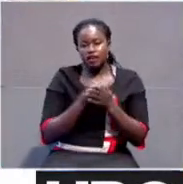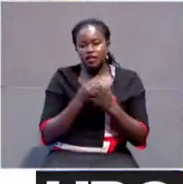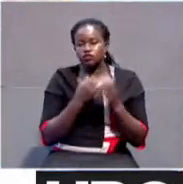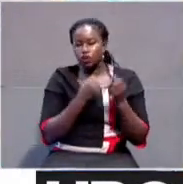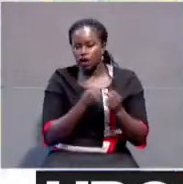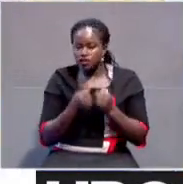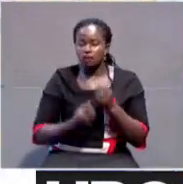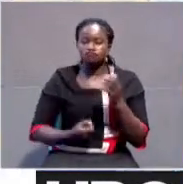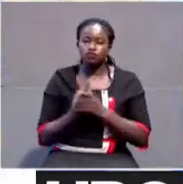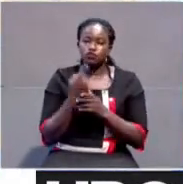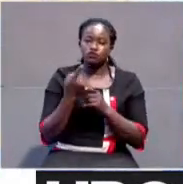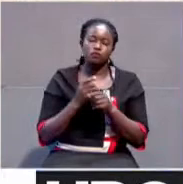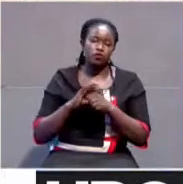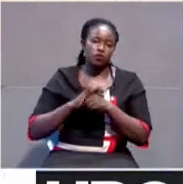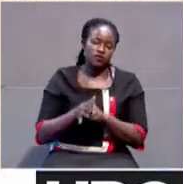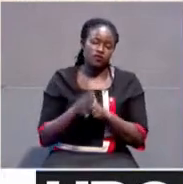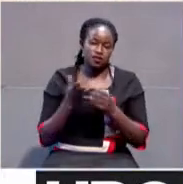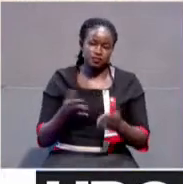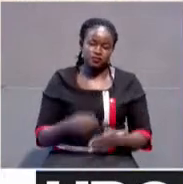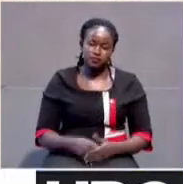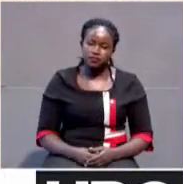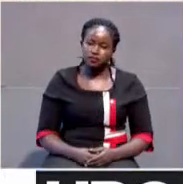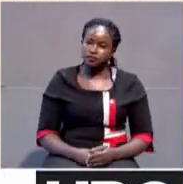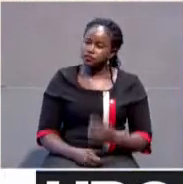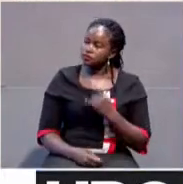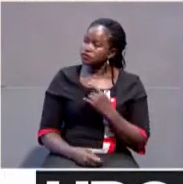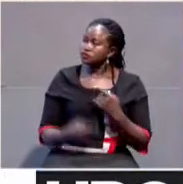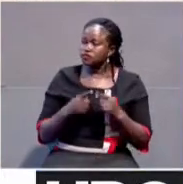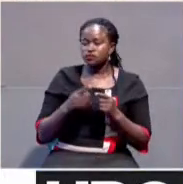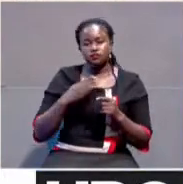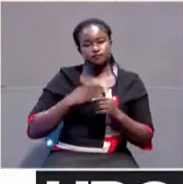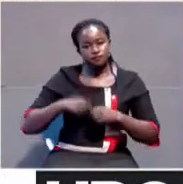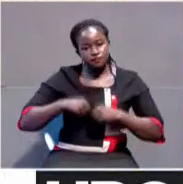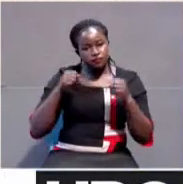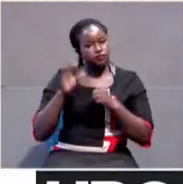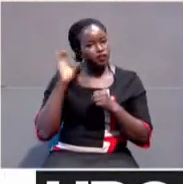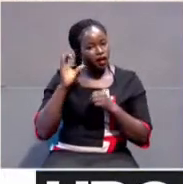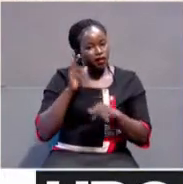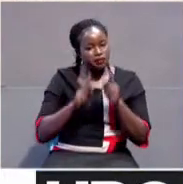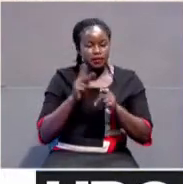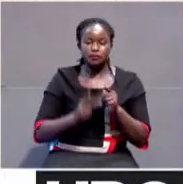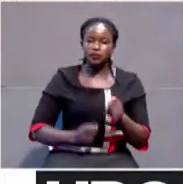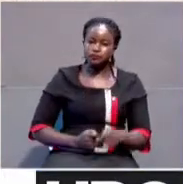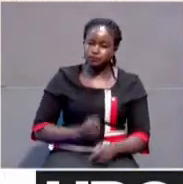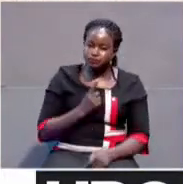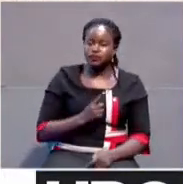caused by COVID-19 pandemic. Mimukamwango uli dekati abami ngabogeza mani